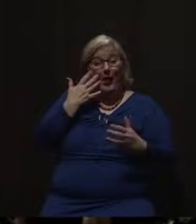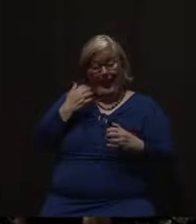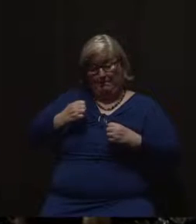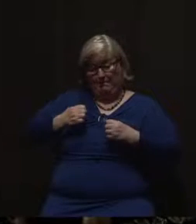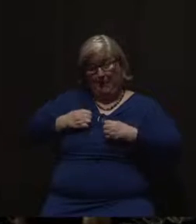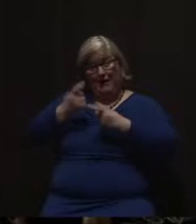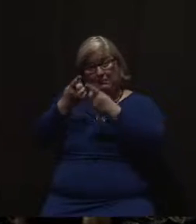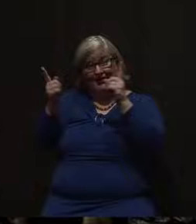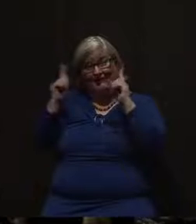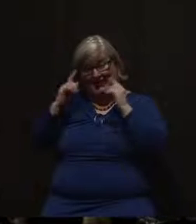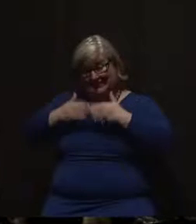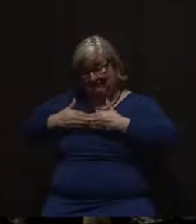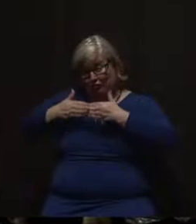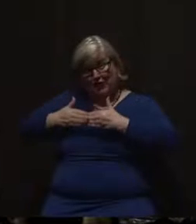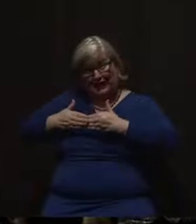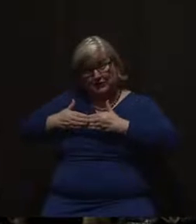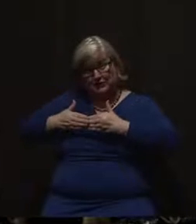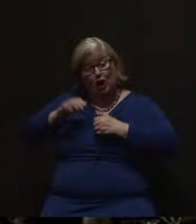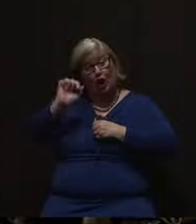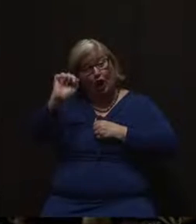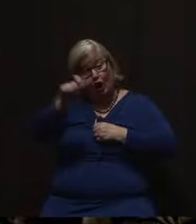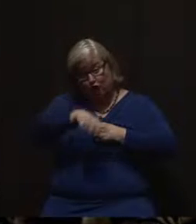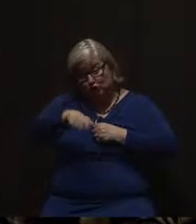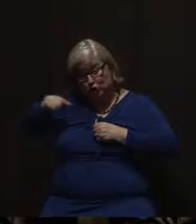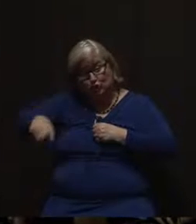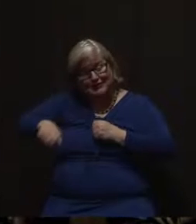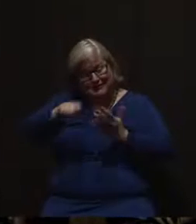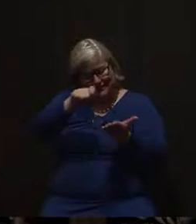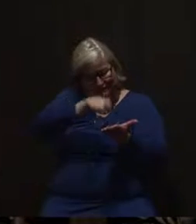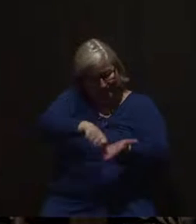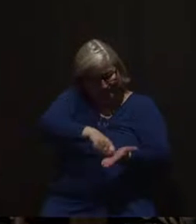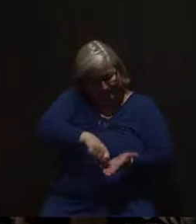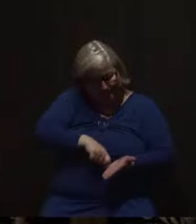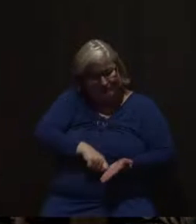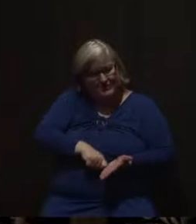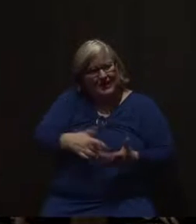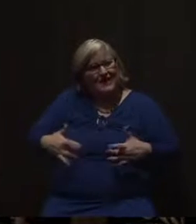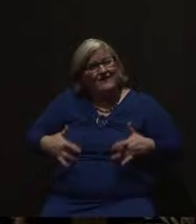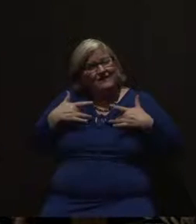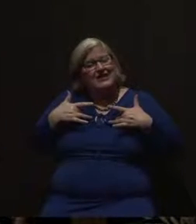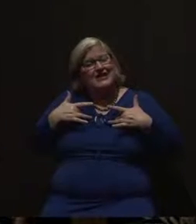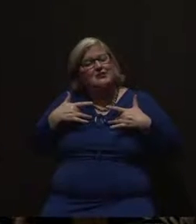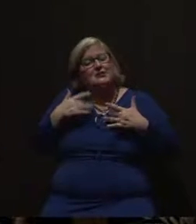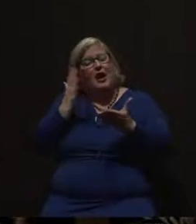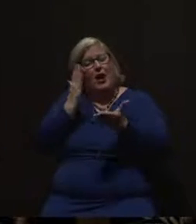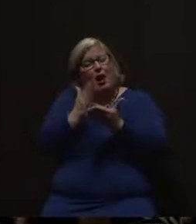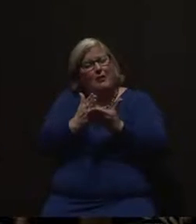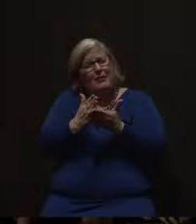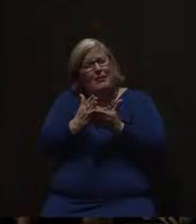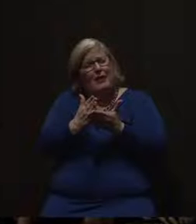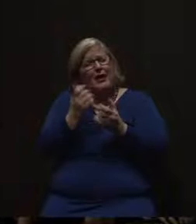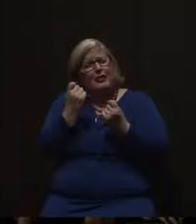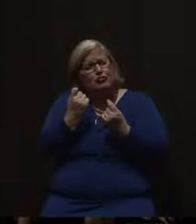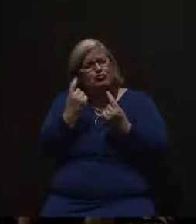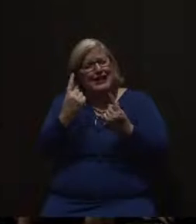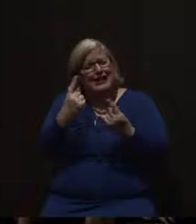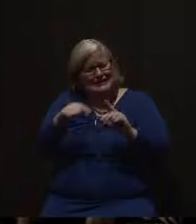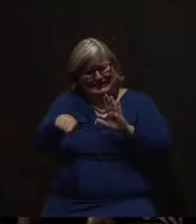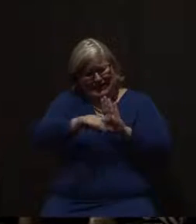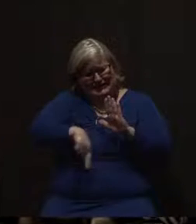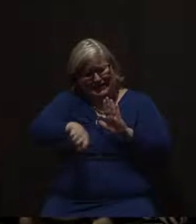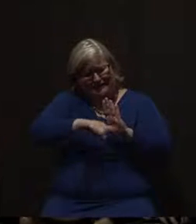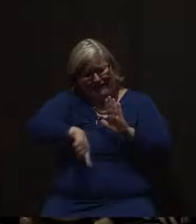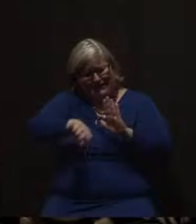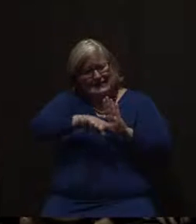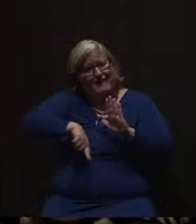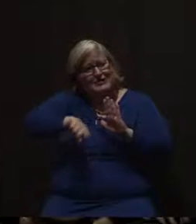And further down, Robin Wall Kimmerer asked them to list any positive interactions they know between humans and nature. And the answer